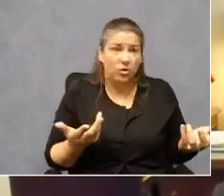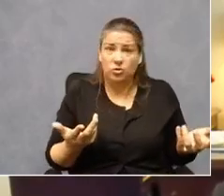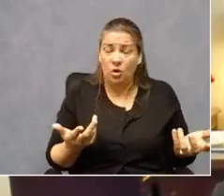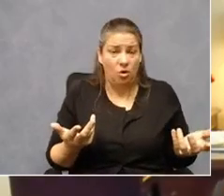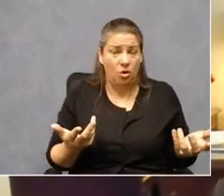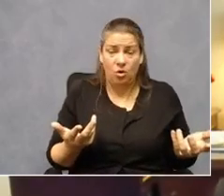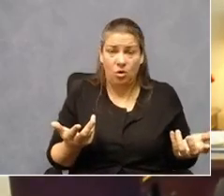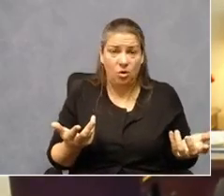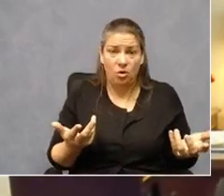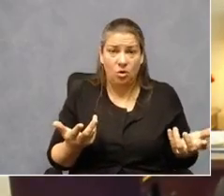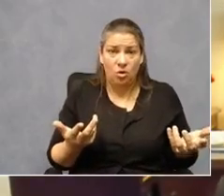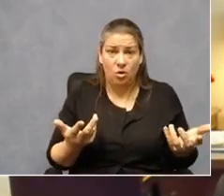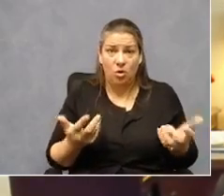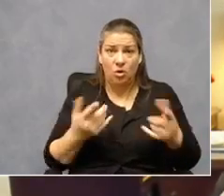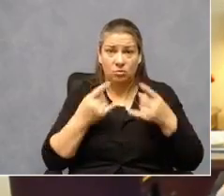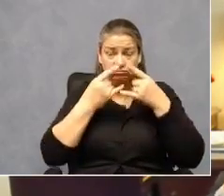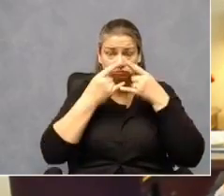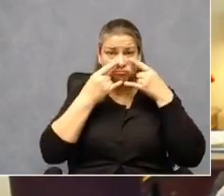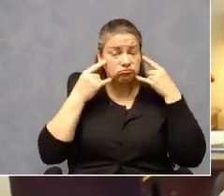is this.